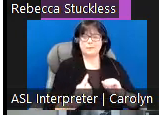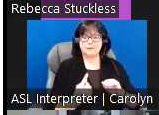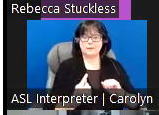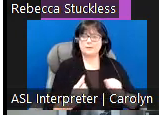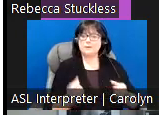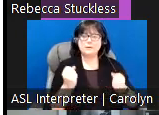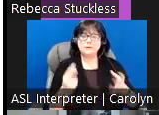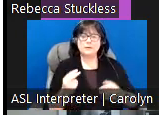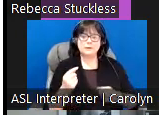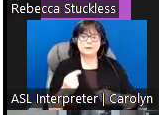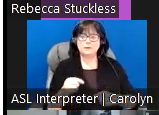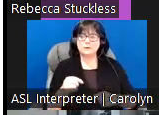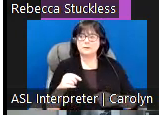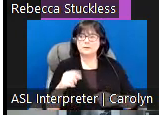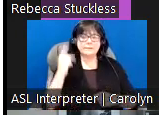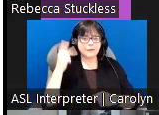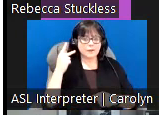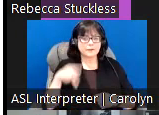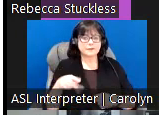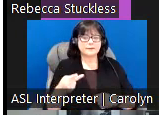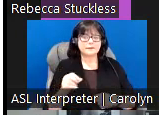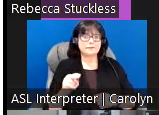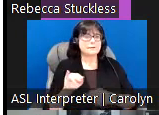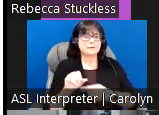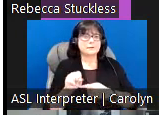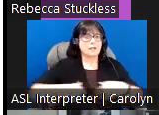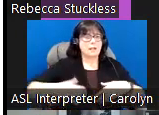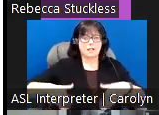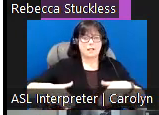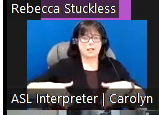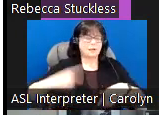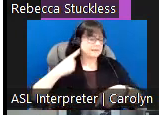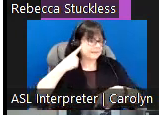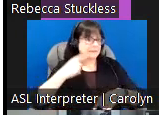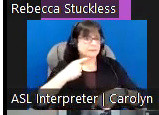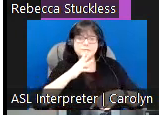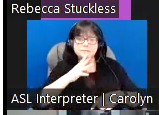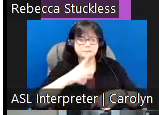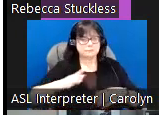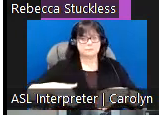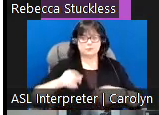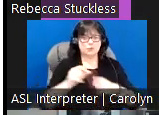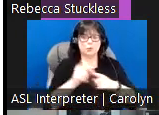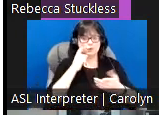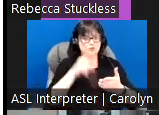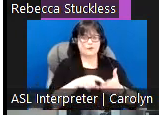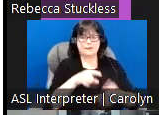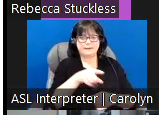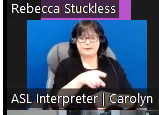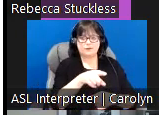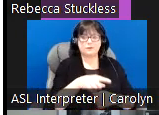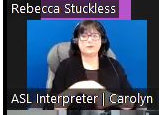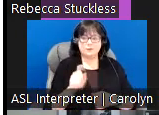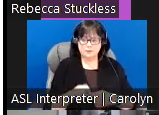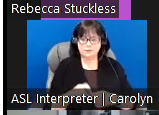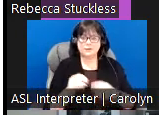and good word recognition skills. So we beefed up our phonics program, and after seeing this, we thought we've got to